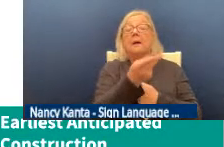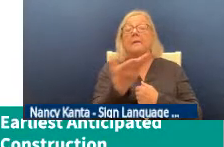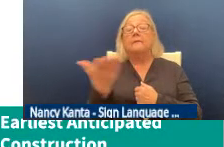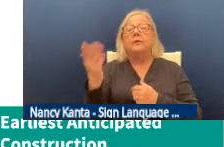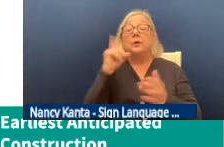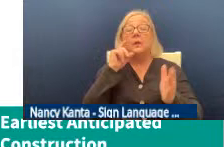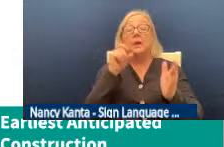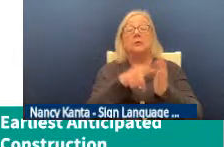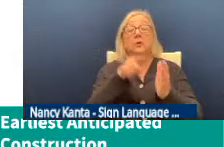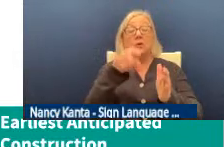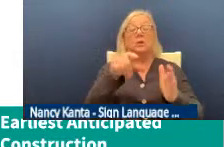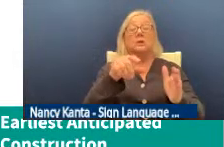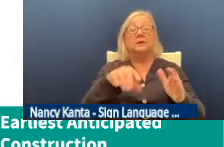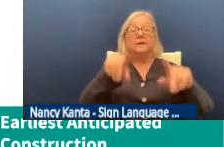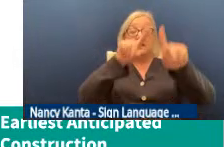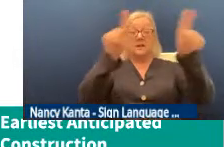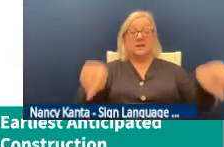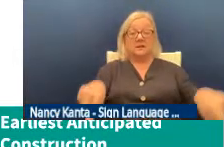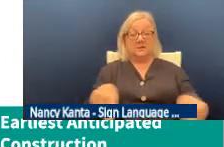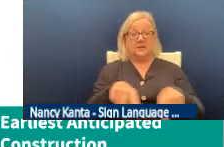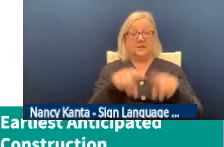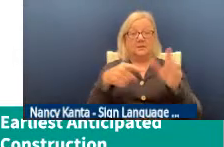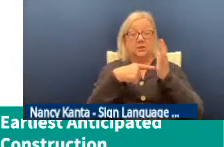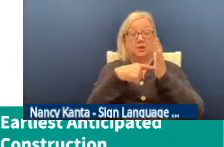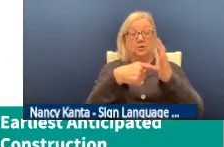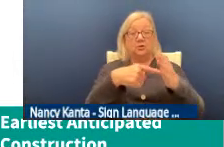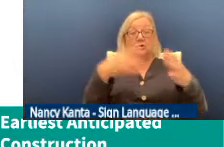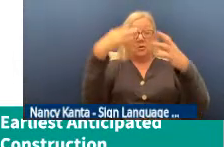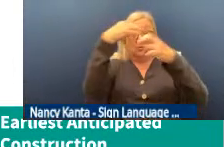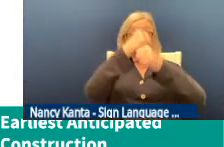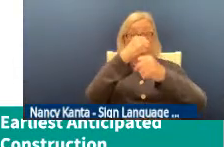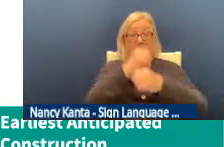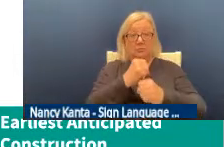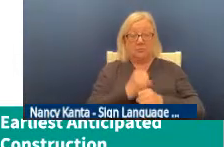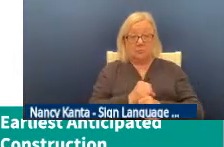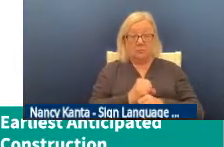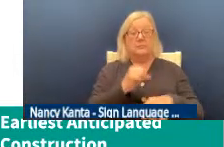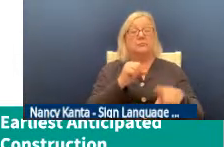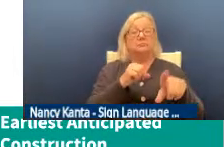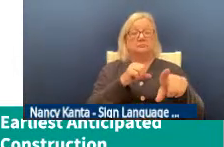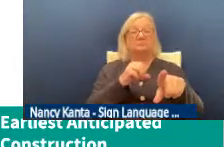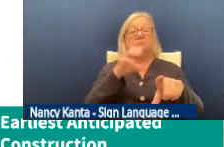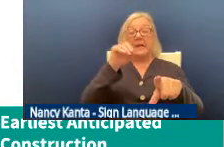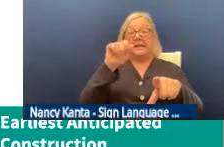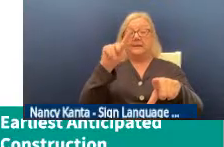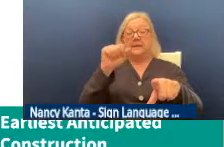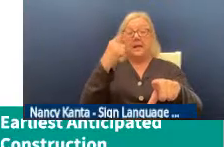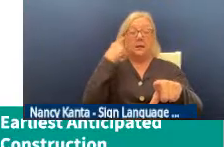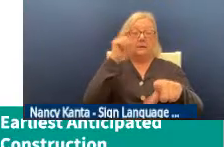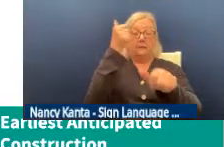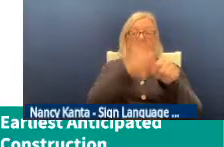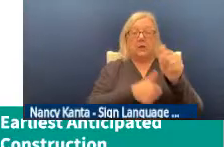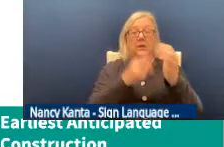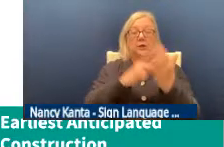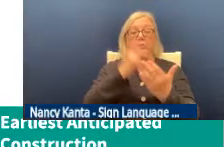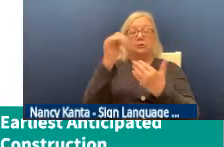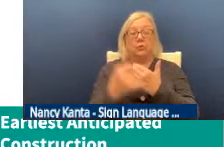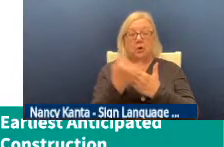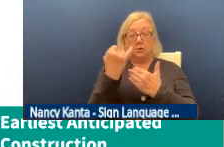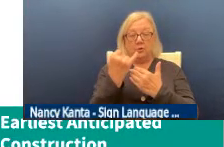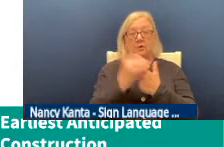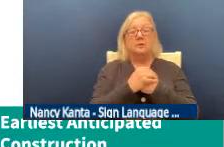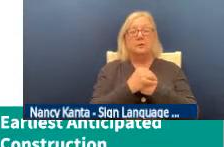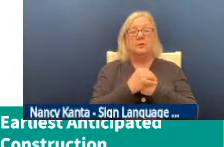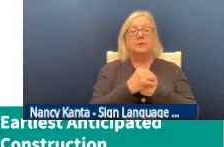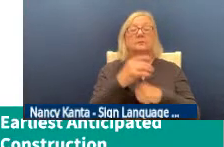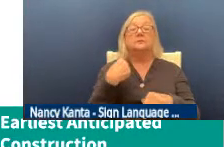this table gives a little bit more summarization of the data for each of the projects. This is, again, the data that we